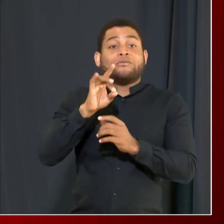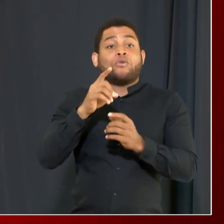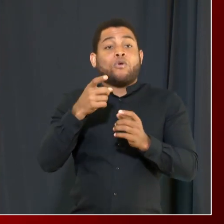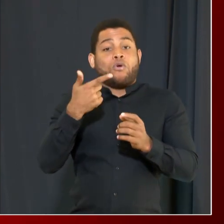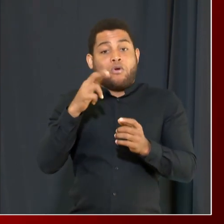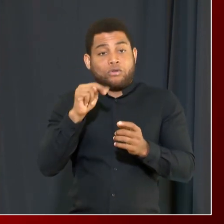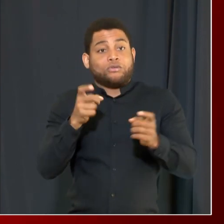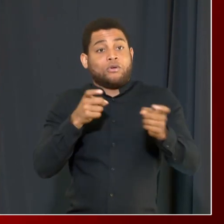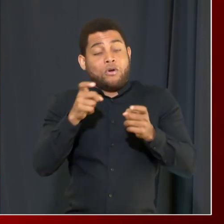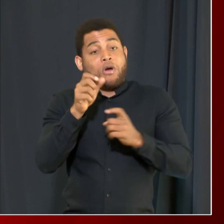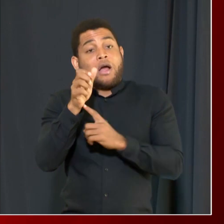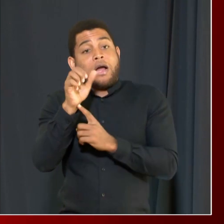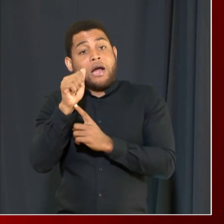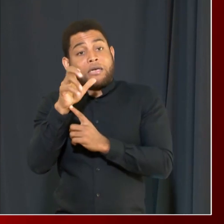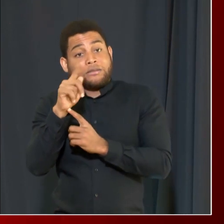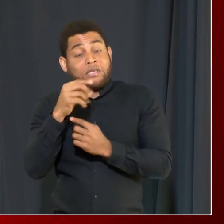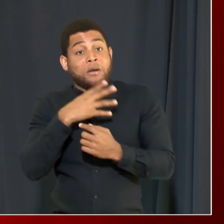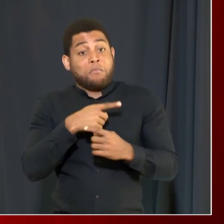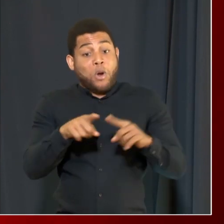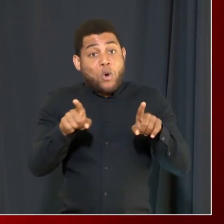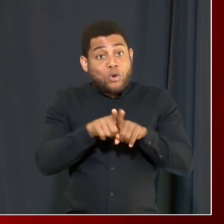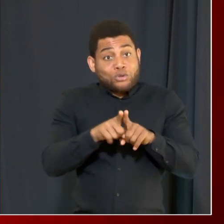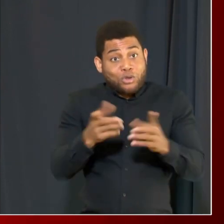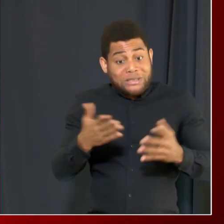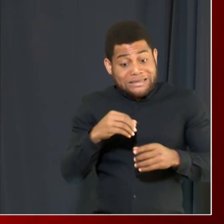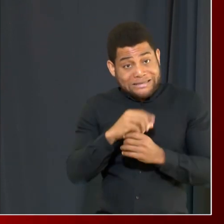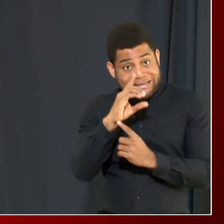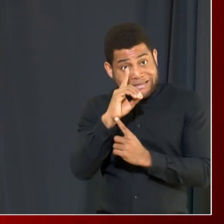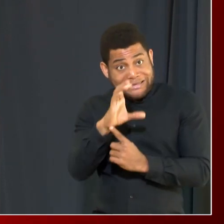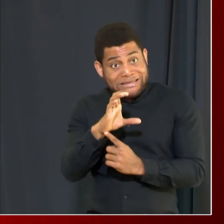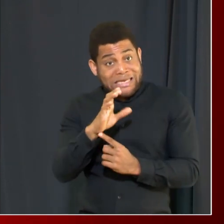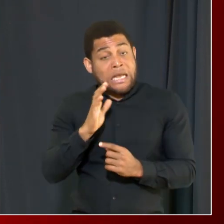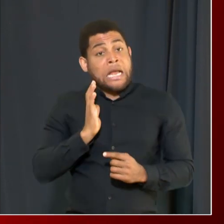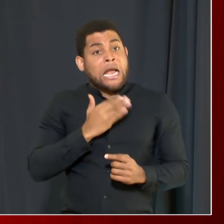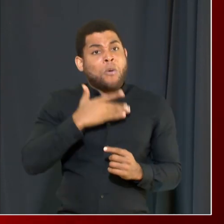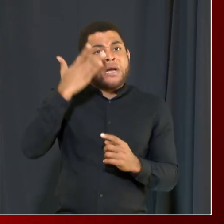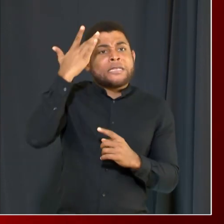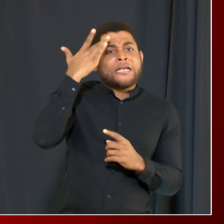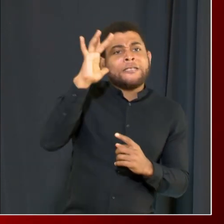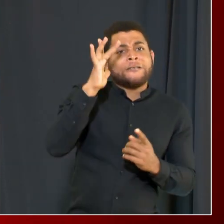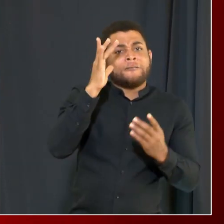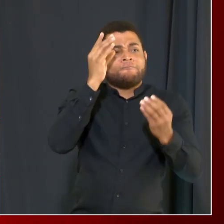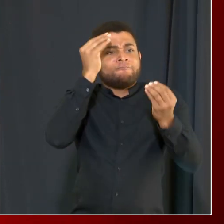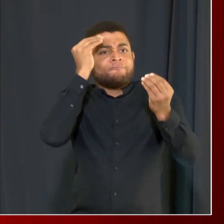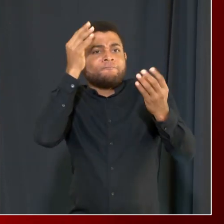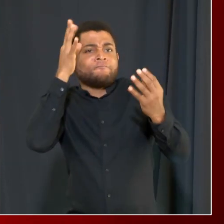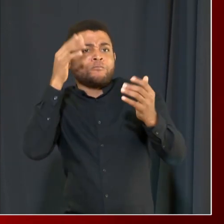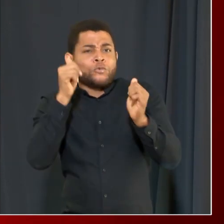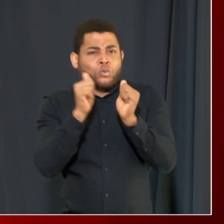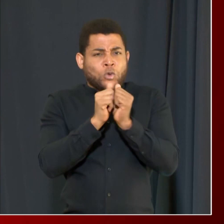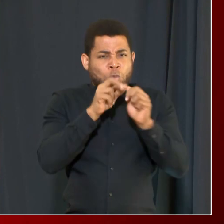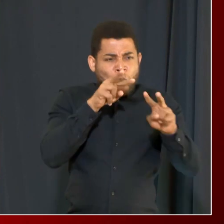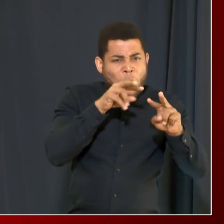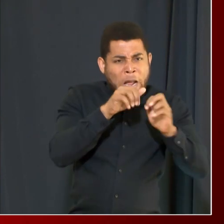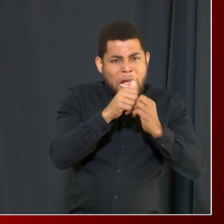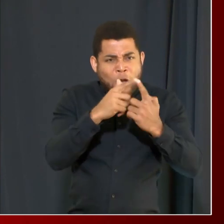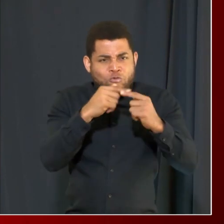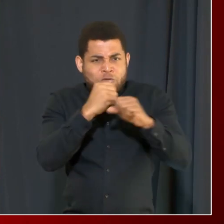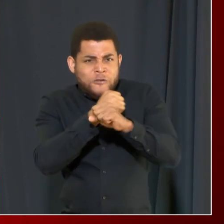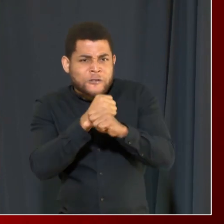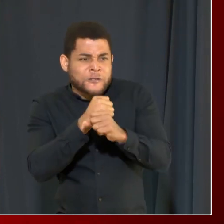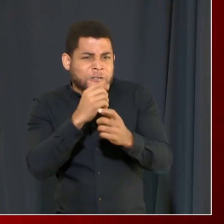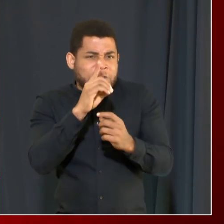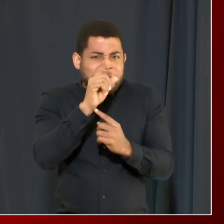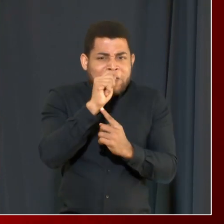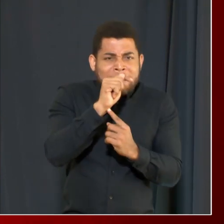city, our intelligence apparatus is being bolstered to look at the data and try to find the commonalities about where the guns are